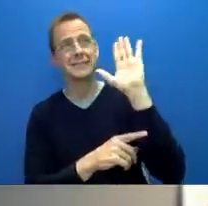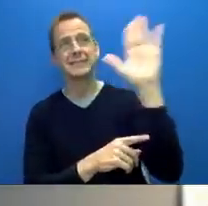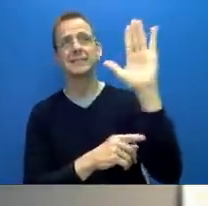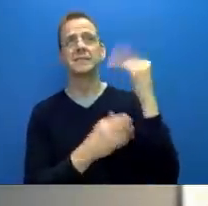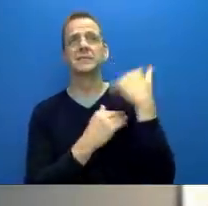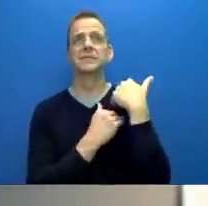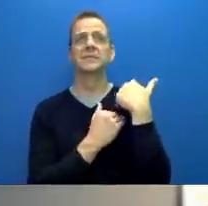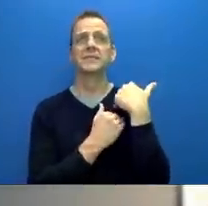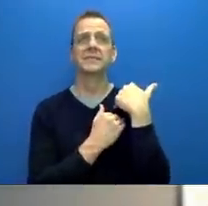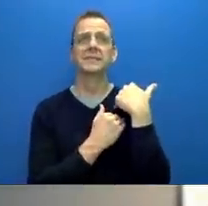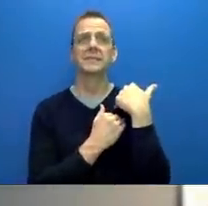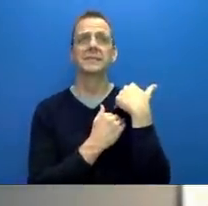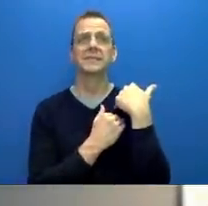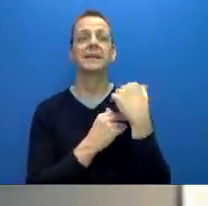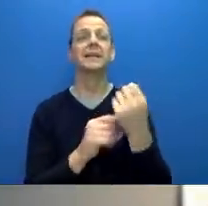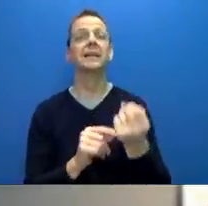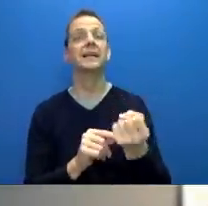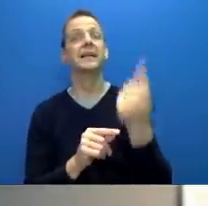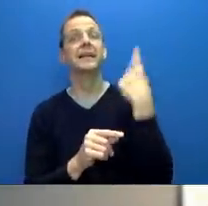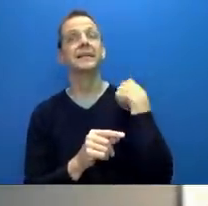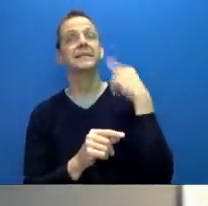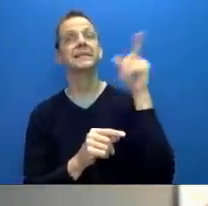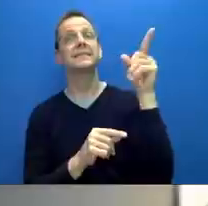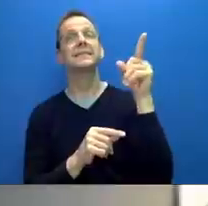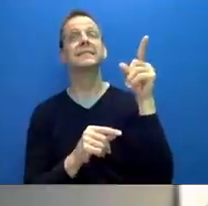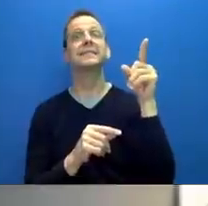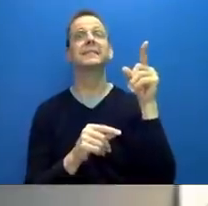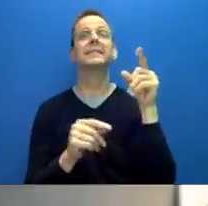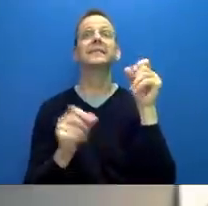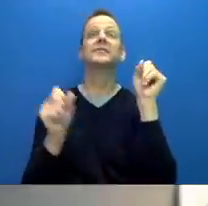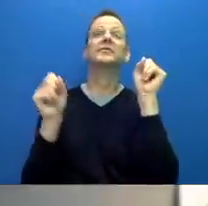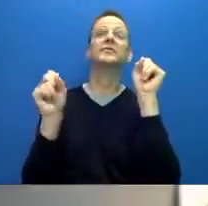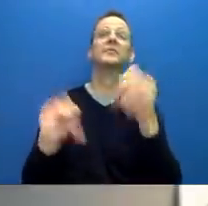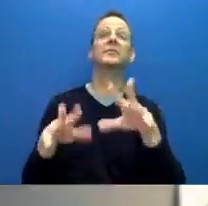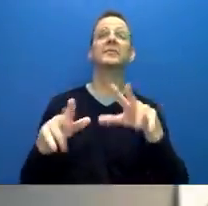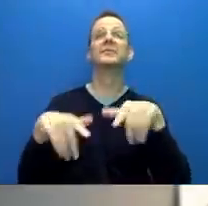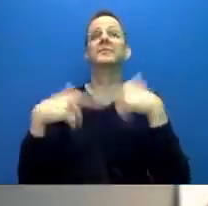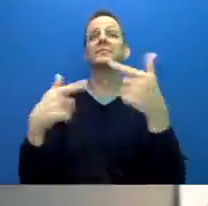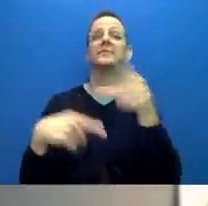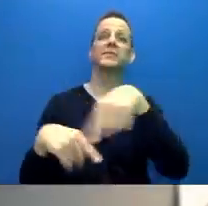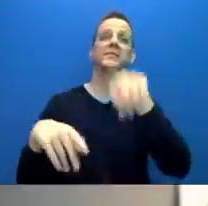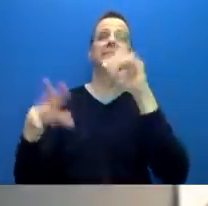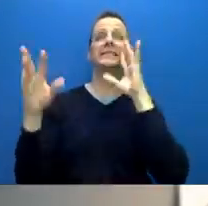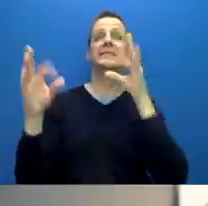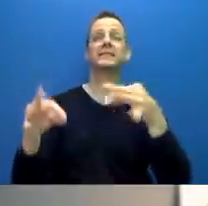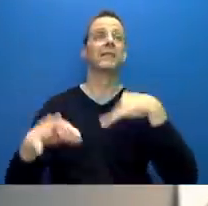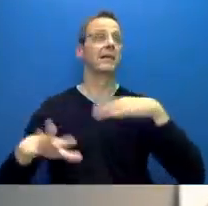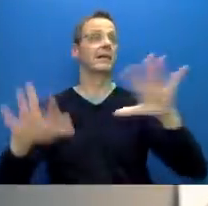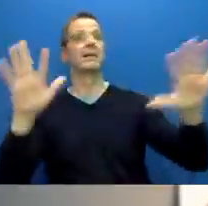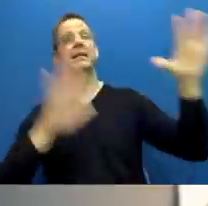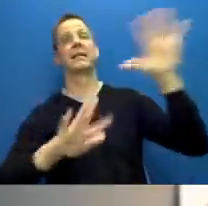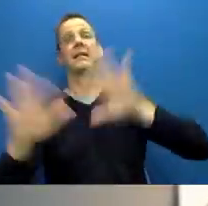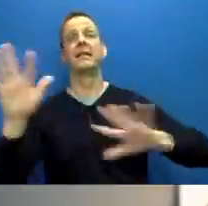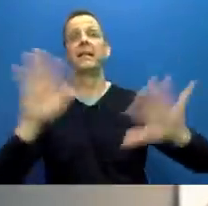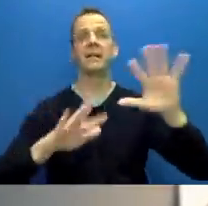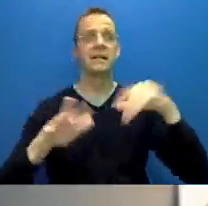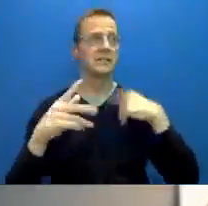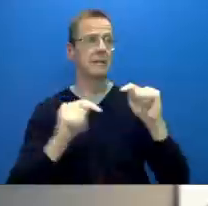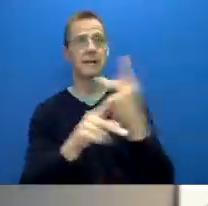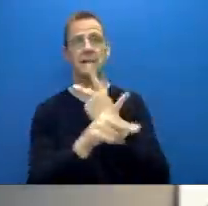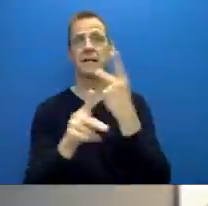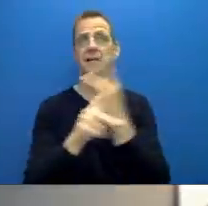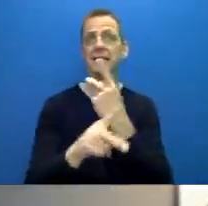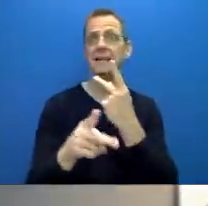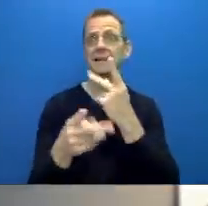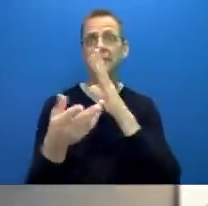pressure on principals, staff that are working at the building to try to do the contact tracing on top of everything else that they were doing that in